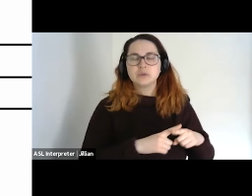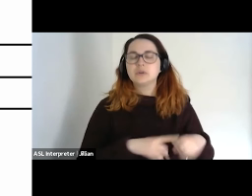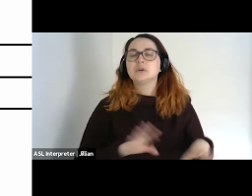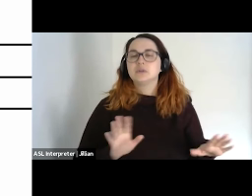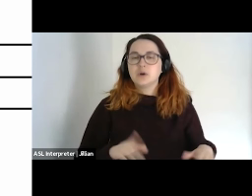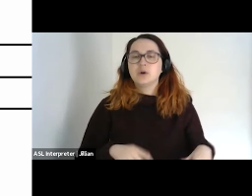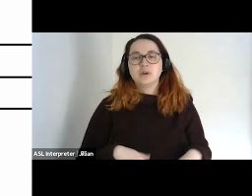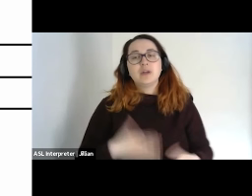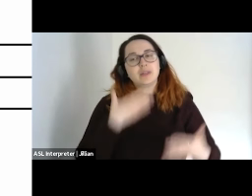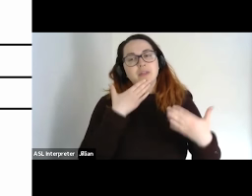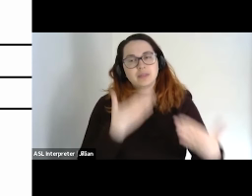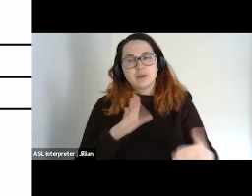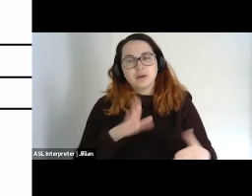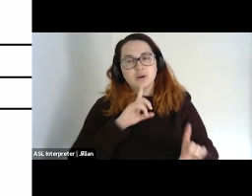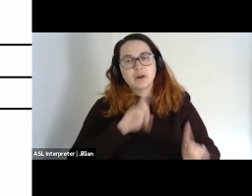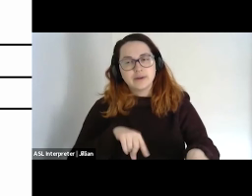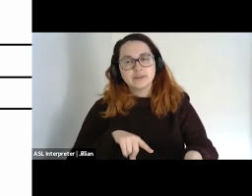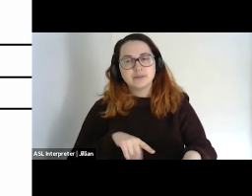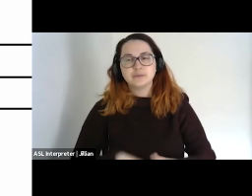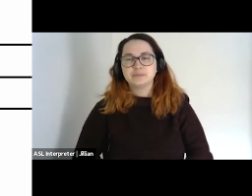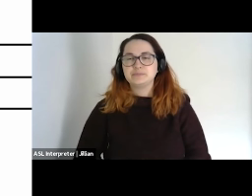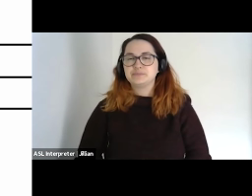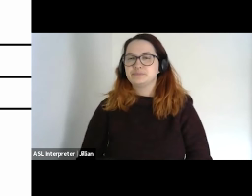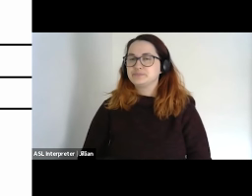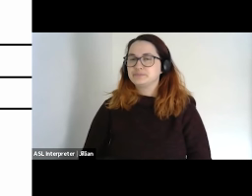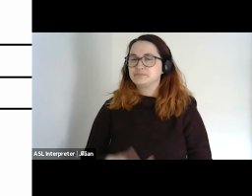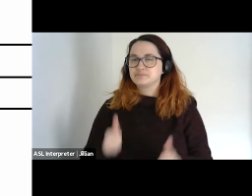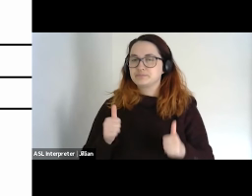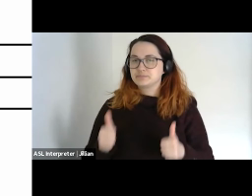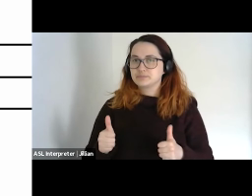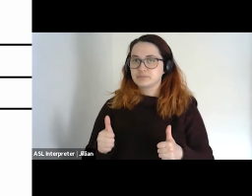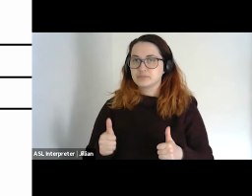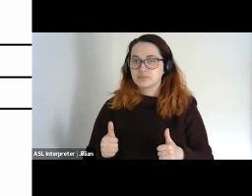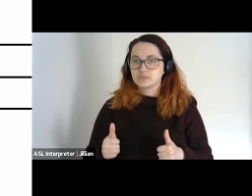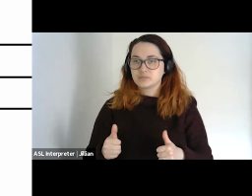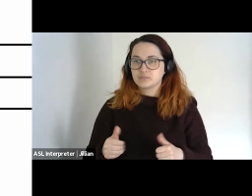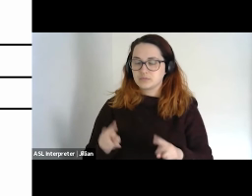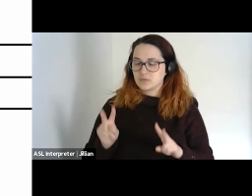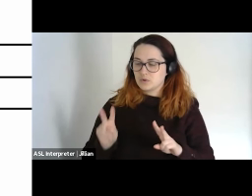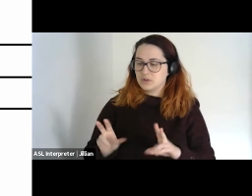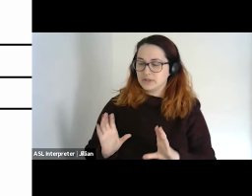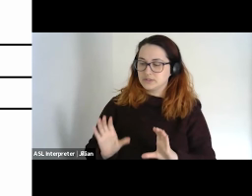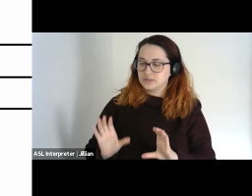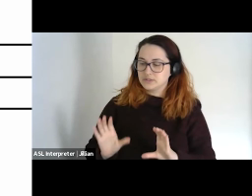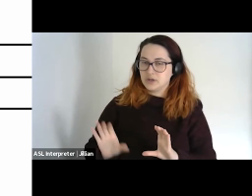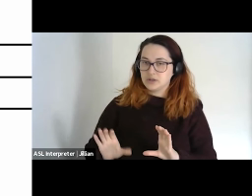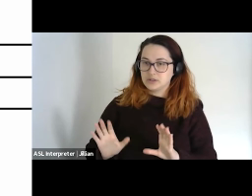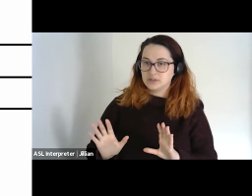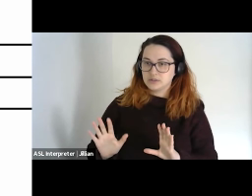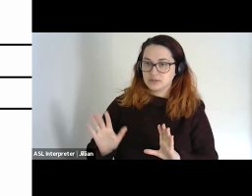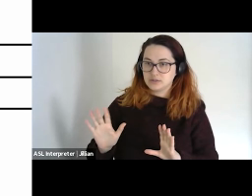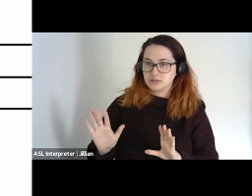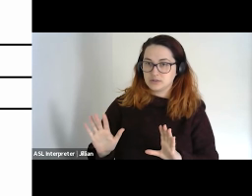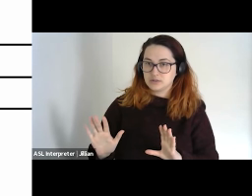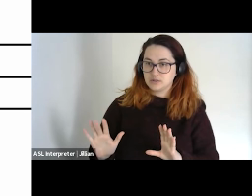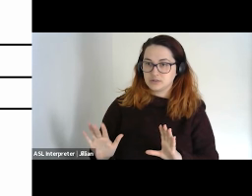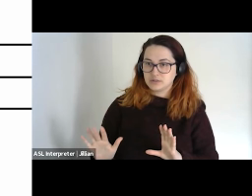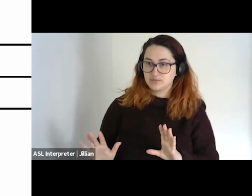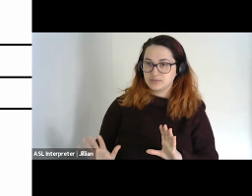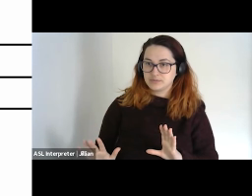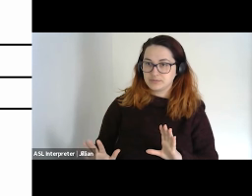definitely. Thank you for your response. You're welcome. You're welcome. I'm just going to take a look at the chat here and see if I've missed